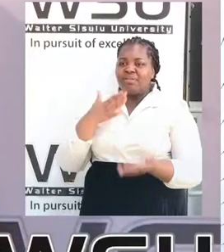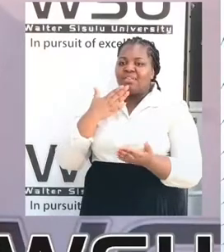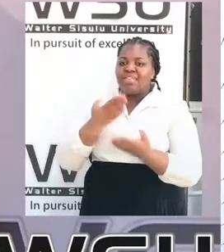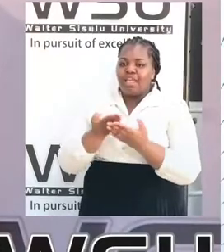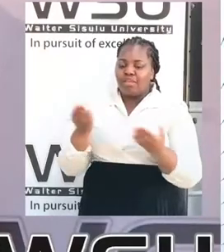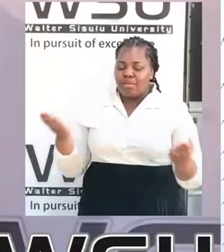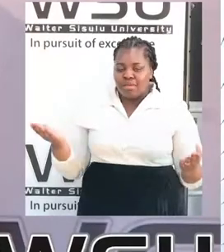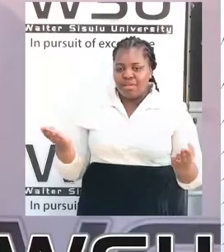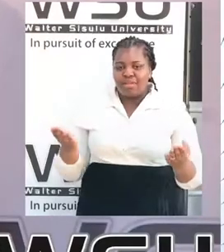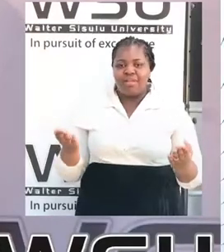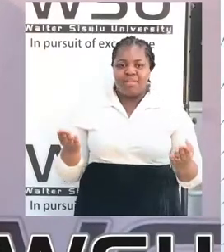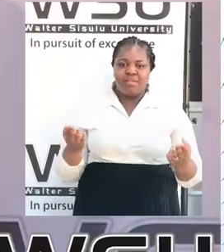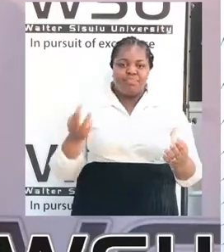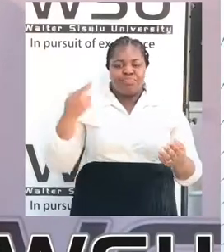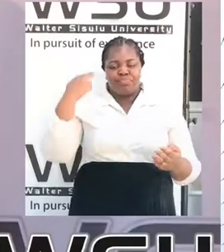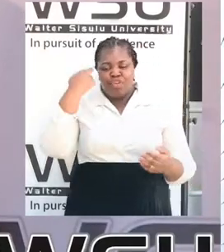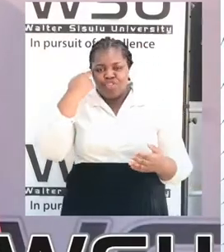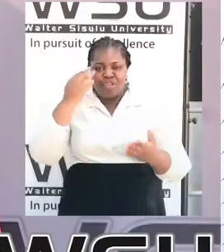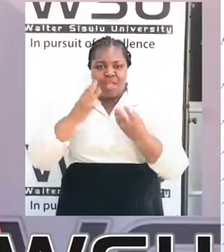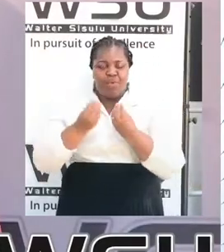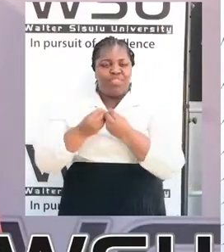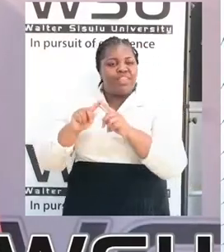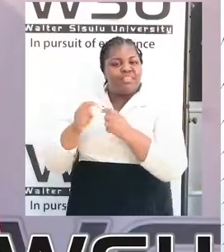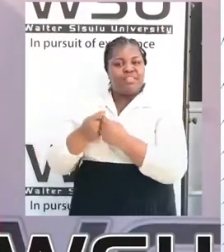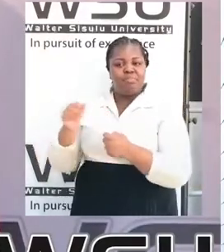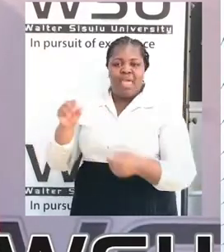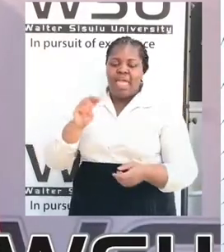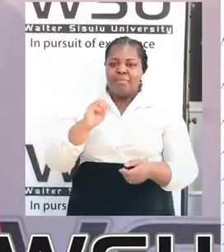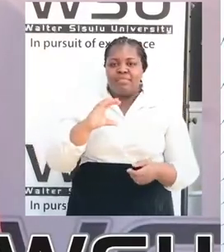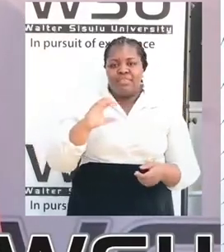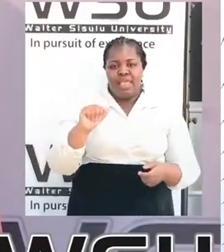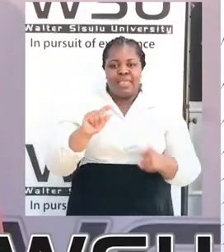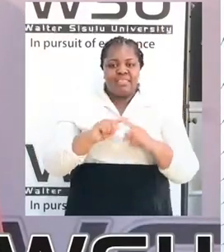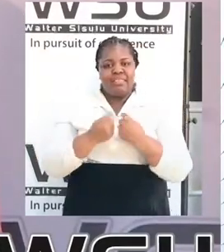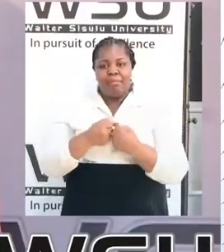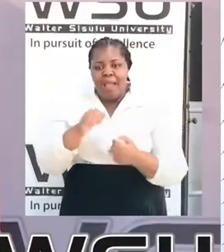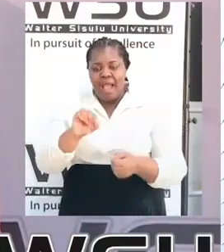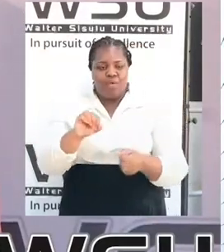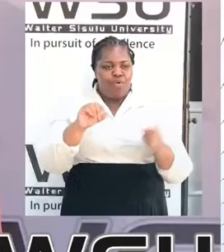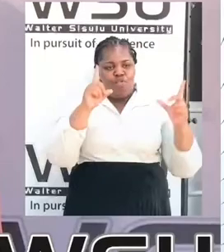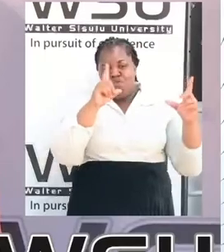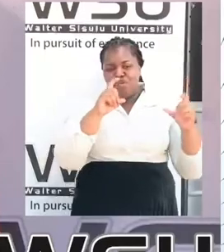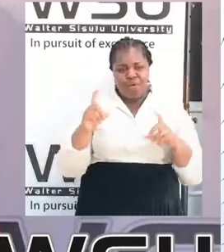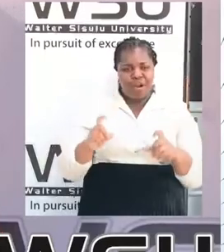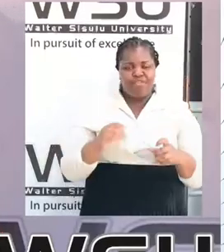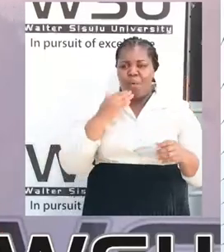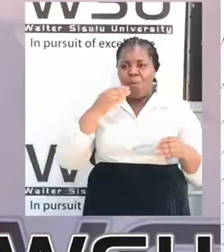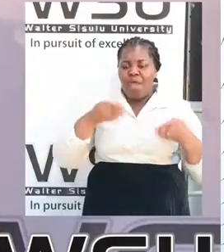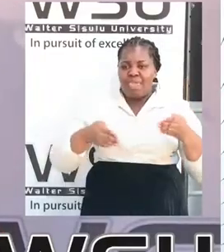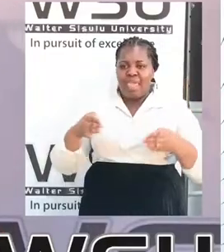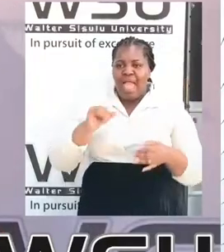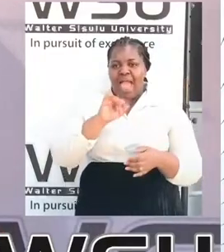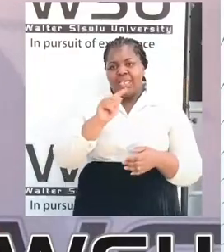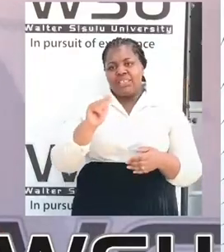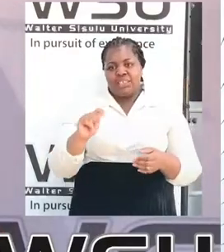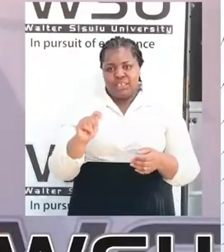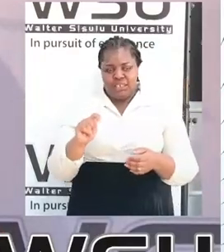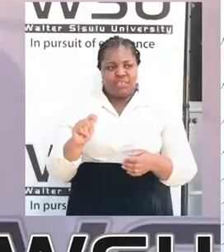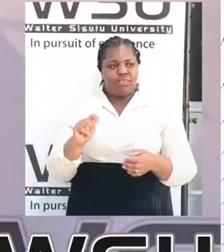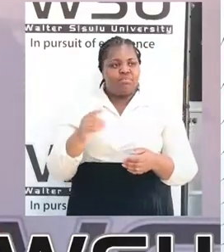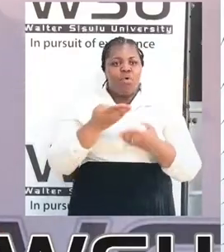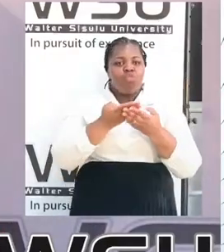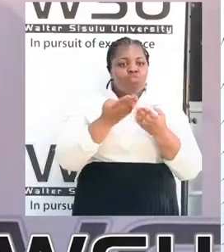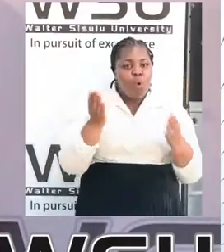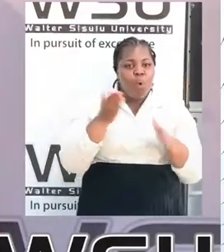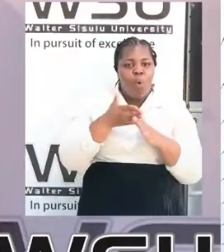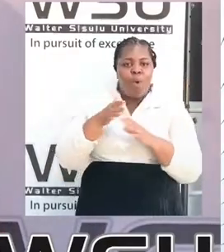you, the registrar and his team, MCA and her team, photographers who are here in the IT, those